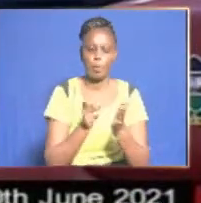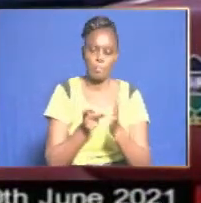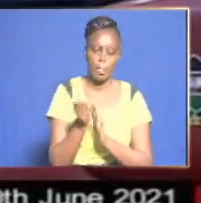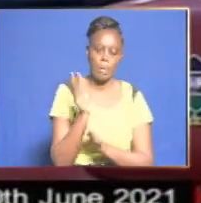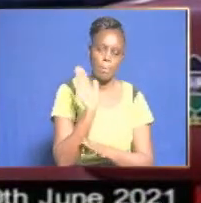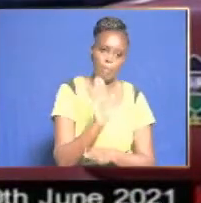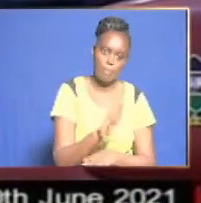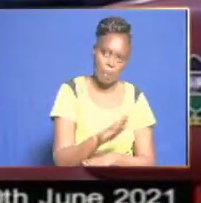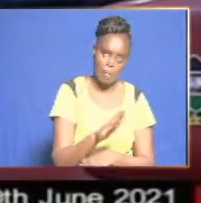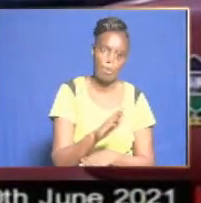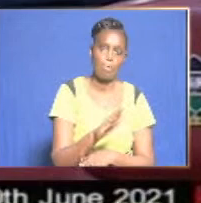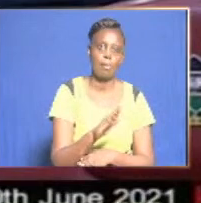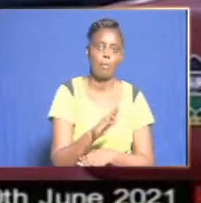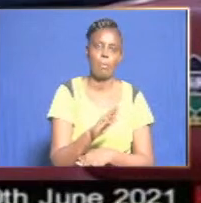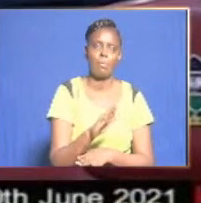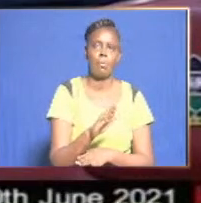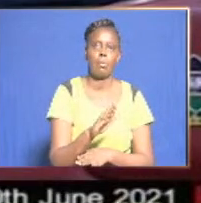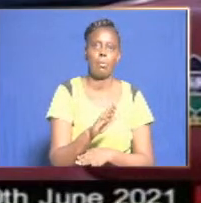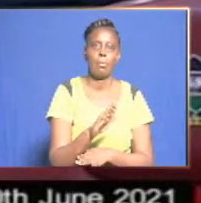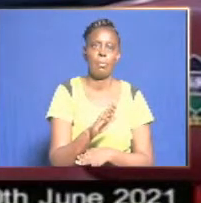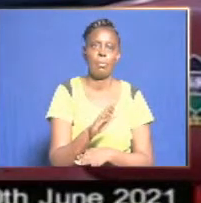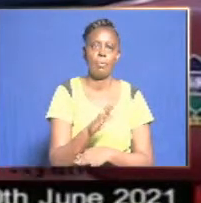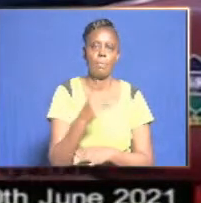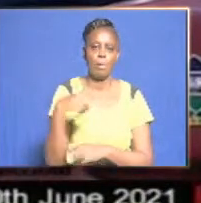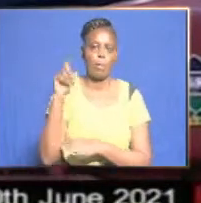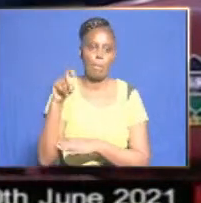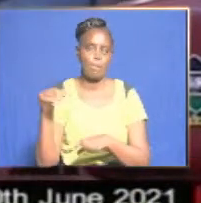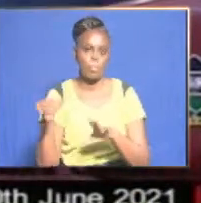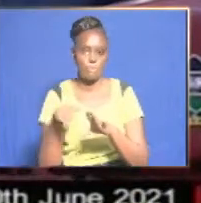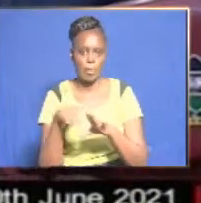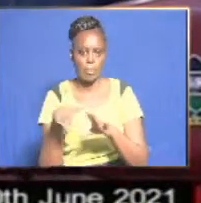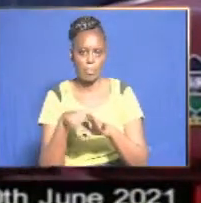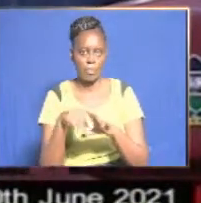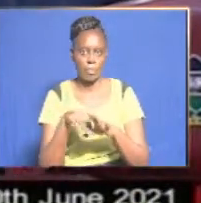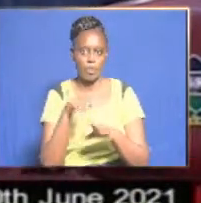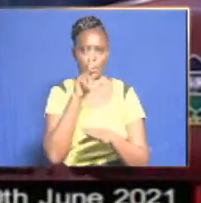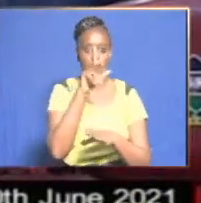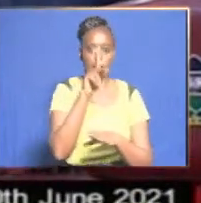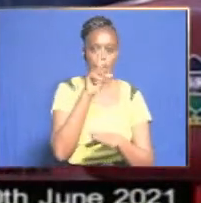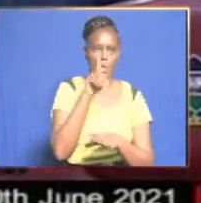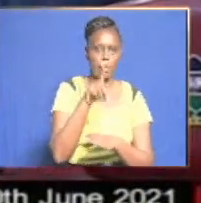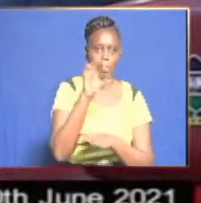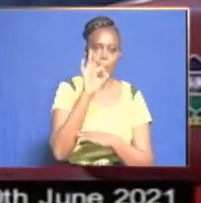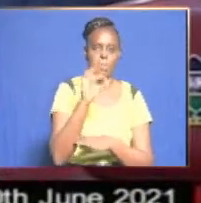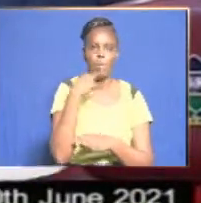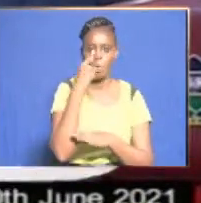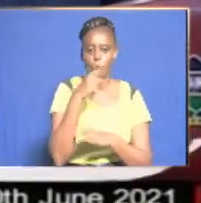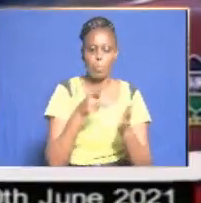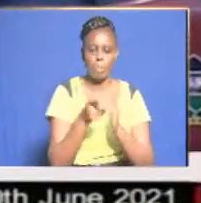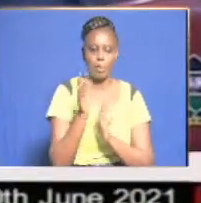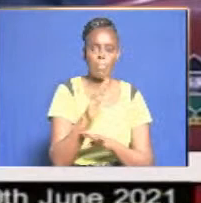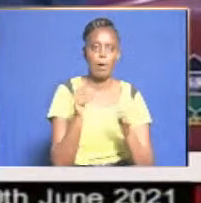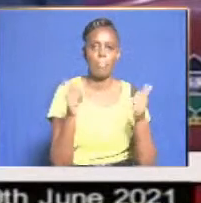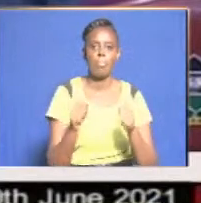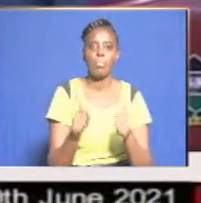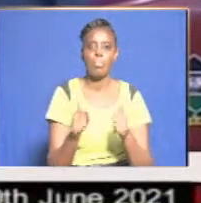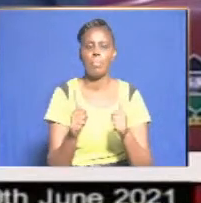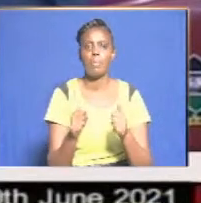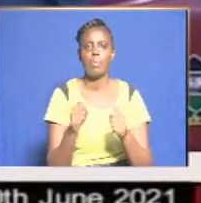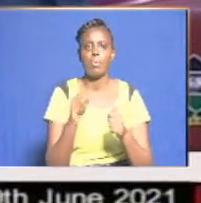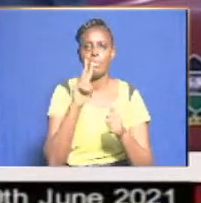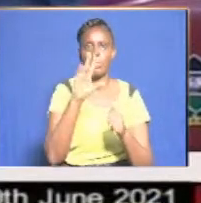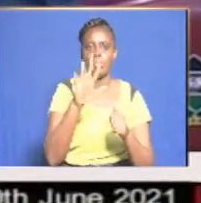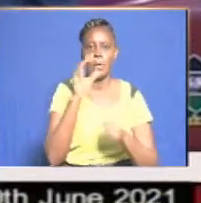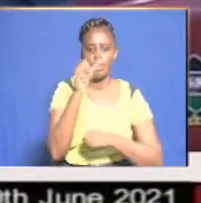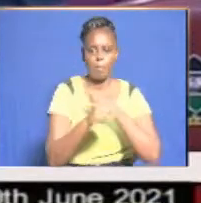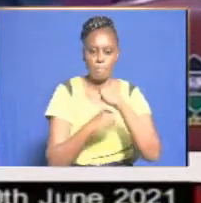of one of their ex-members of the Kenya Defense Forces who had not been compensated for now over 25